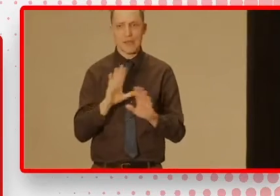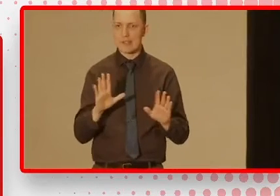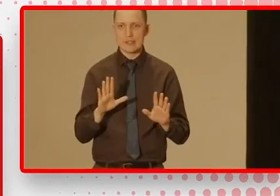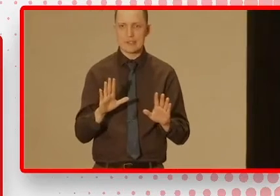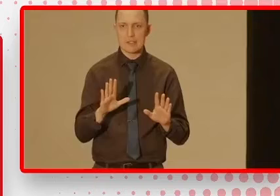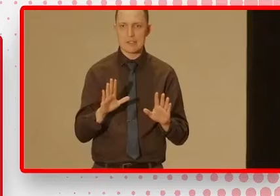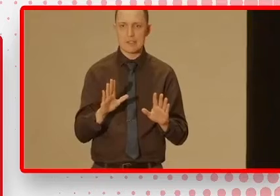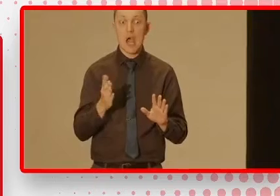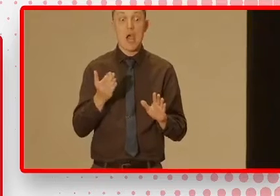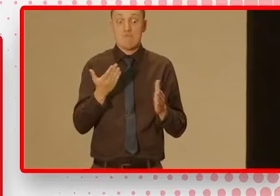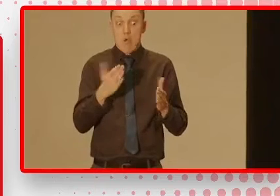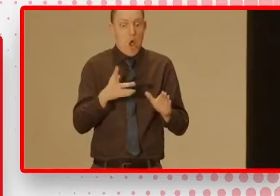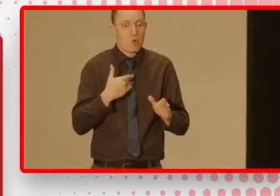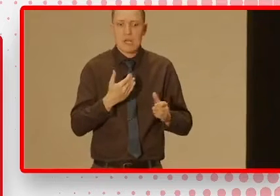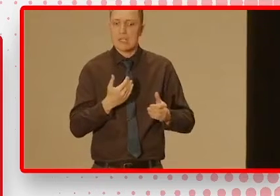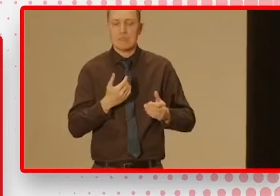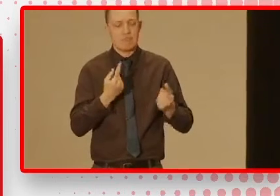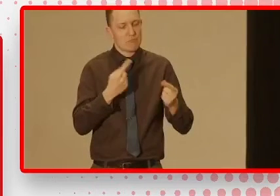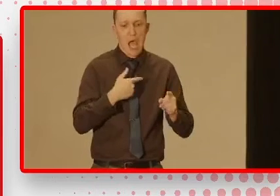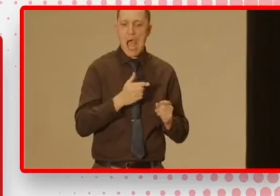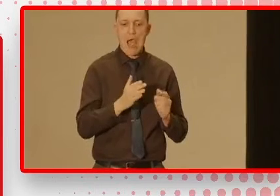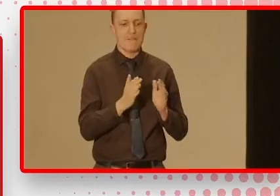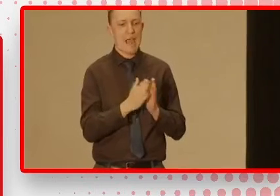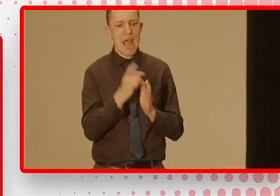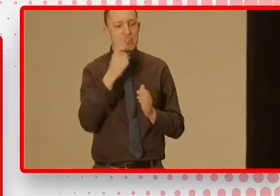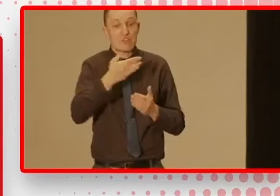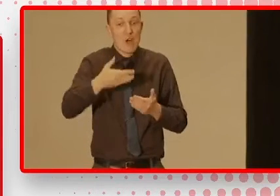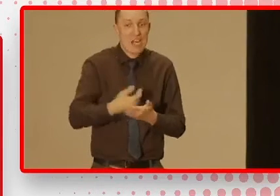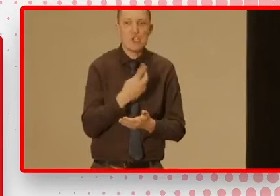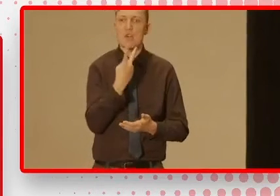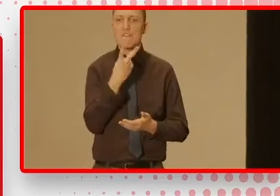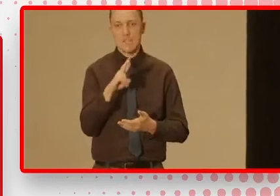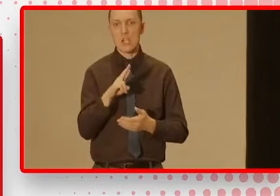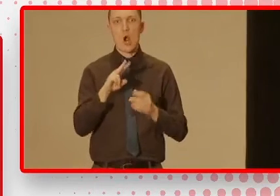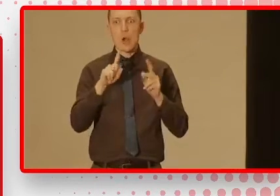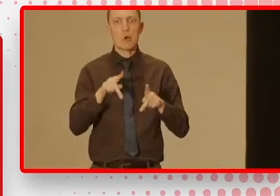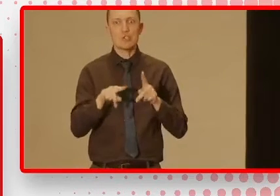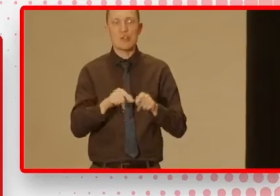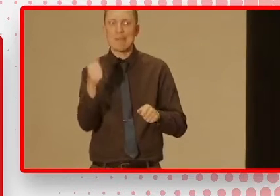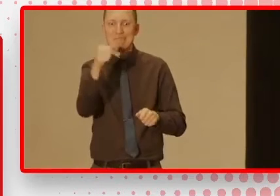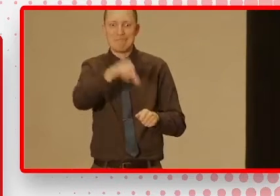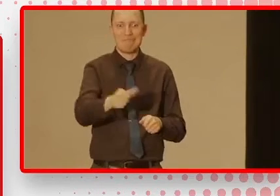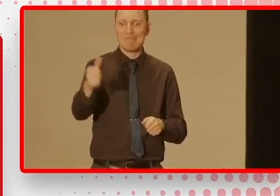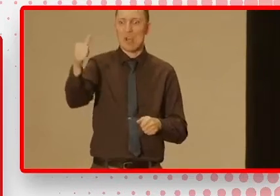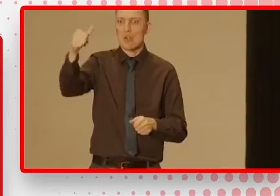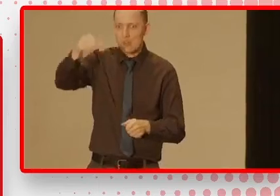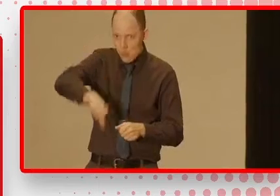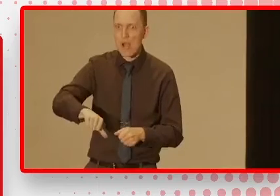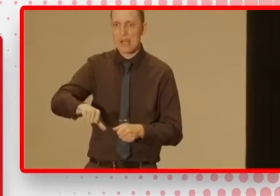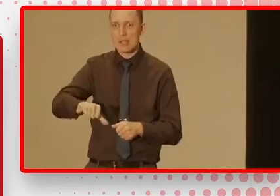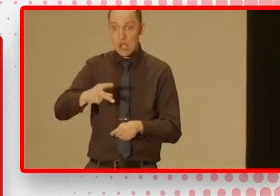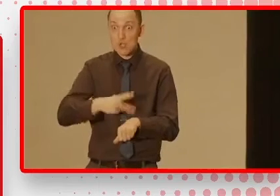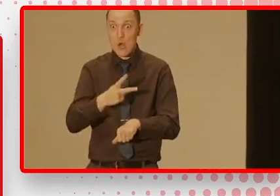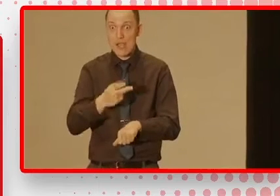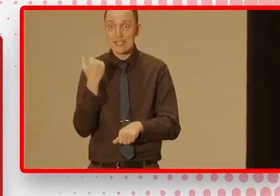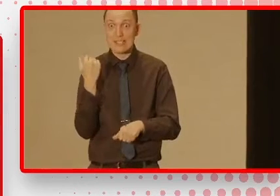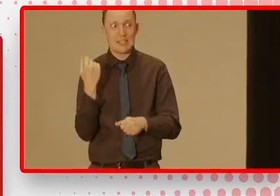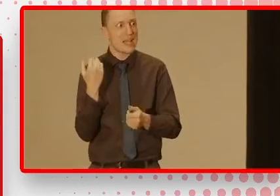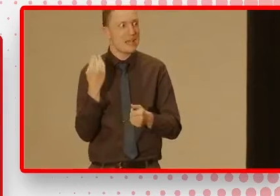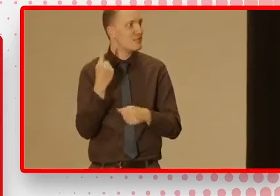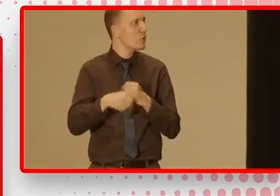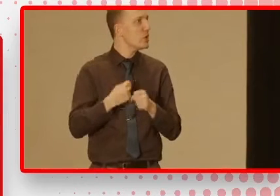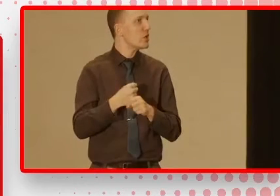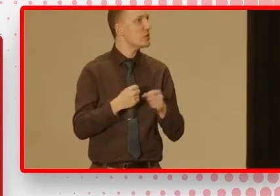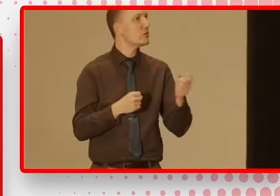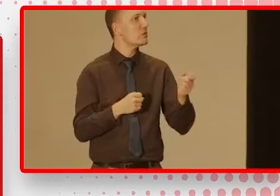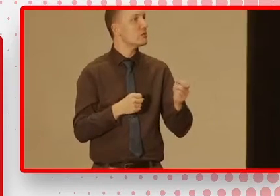VR person work with him, and we've been denied twice that in the last 4 years. And so I don't really know where to go from here to get him services. You can come to me. That